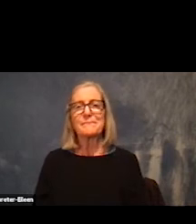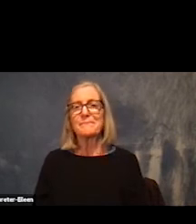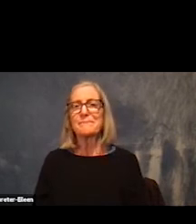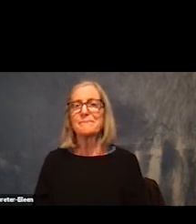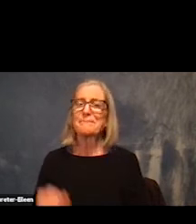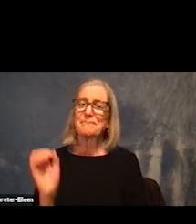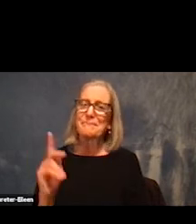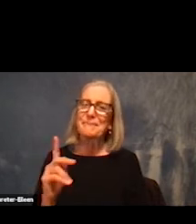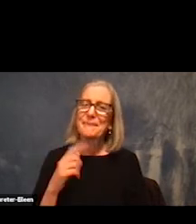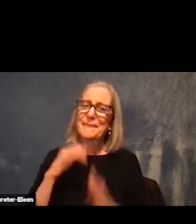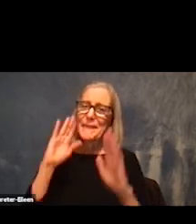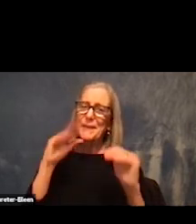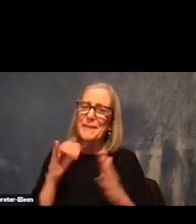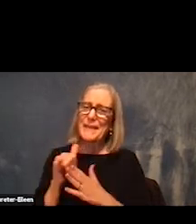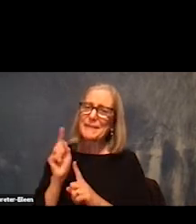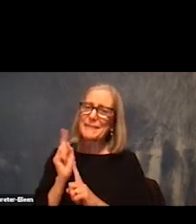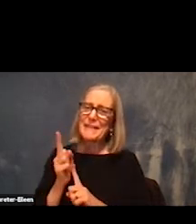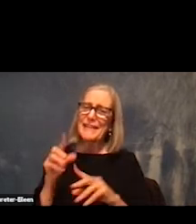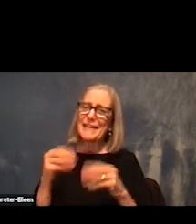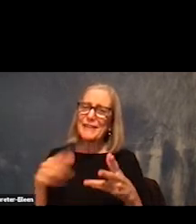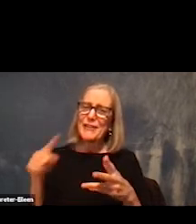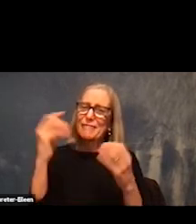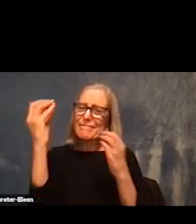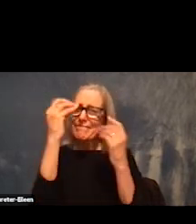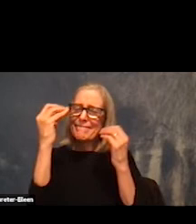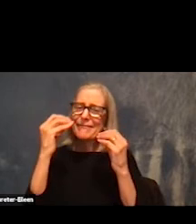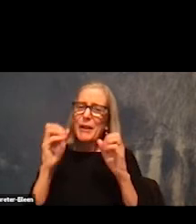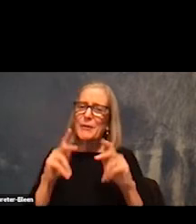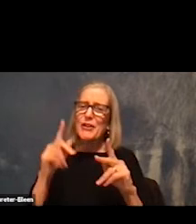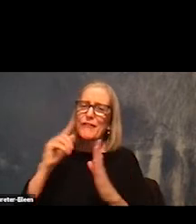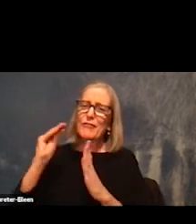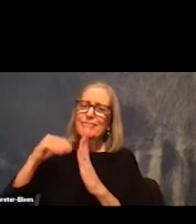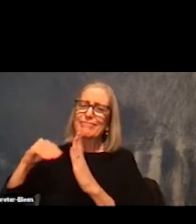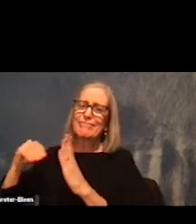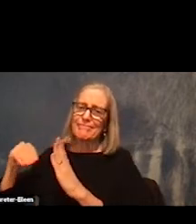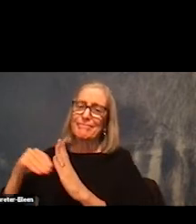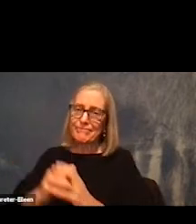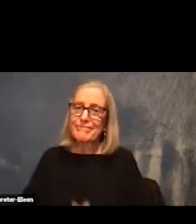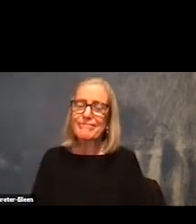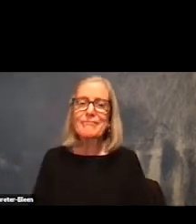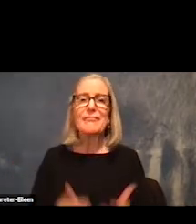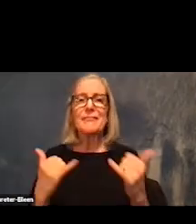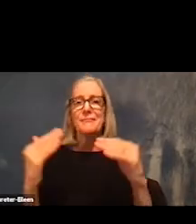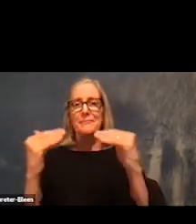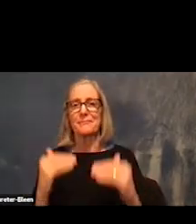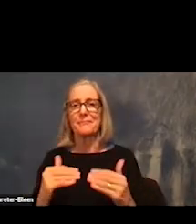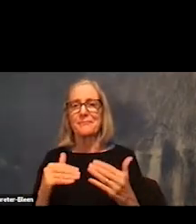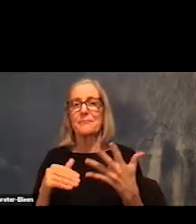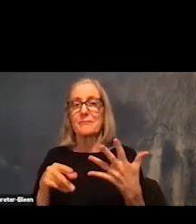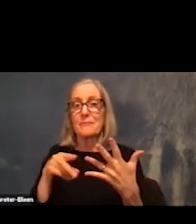Okay, hope that was enough for you to jot down your notes. We're moving on to the next 2.